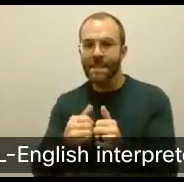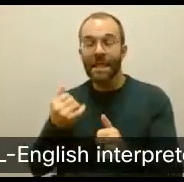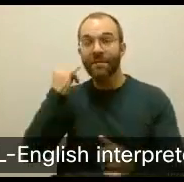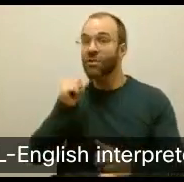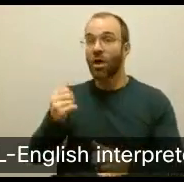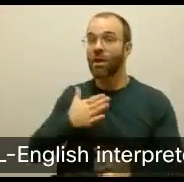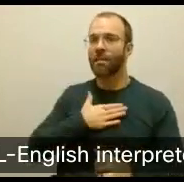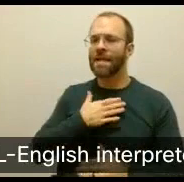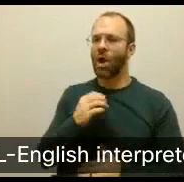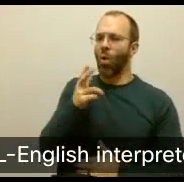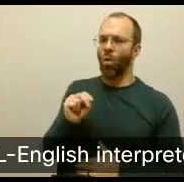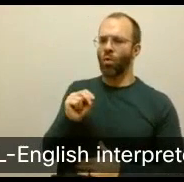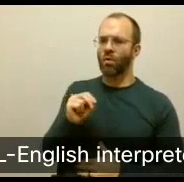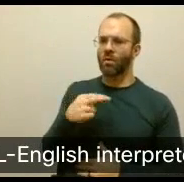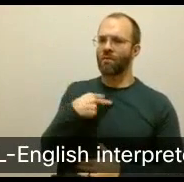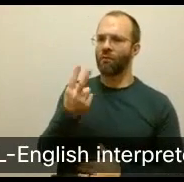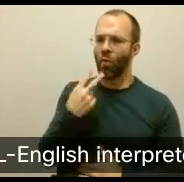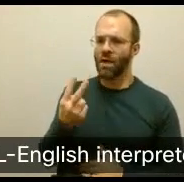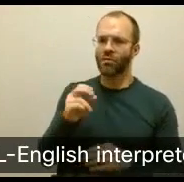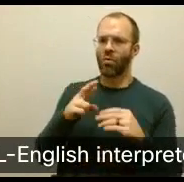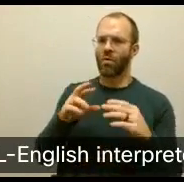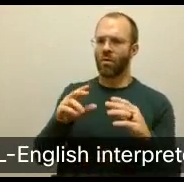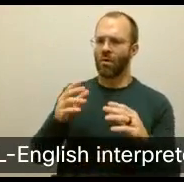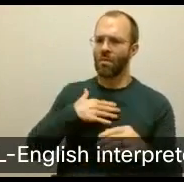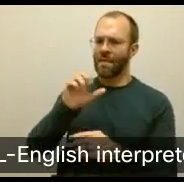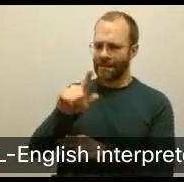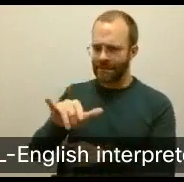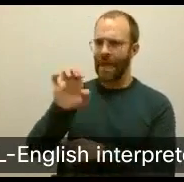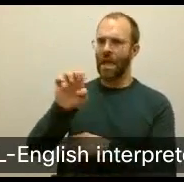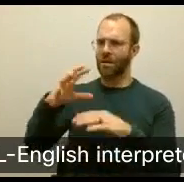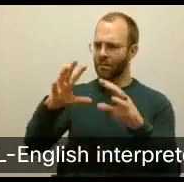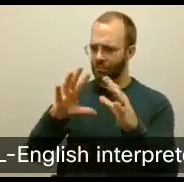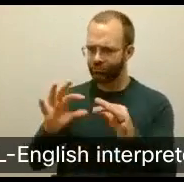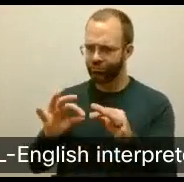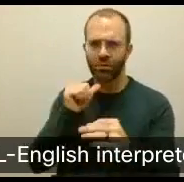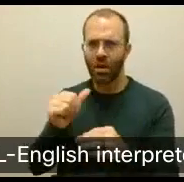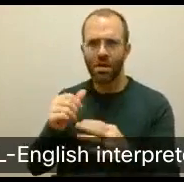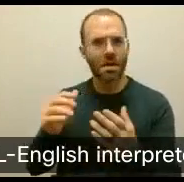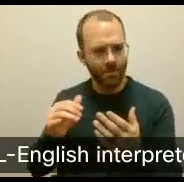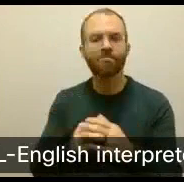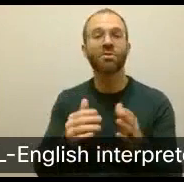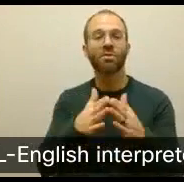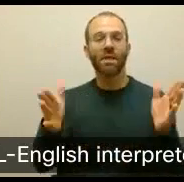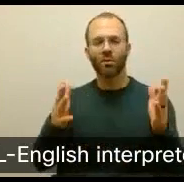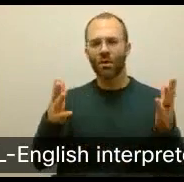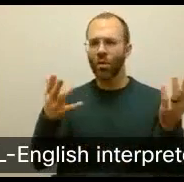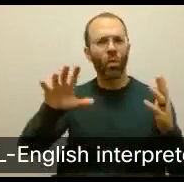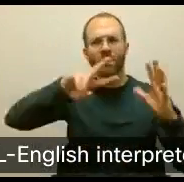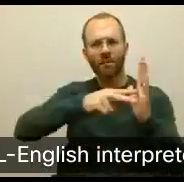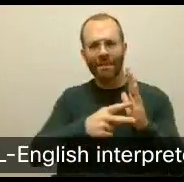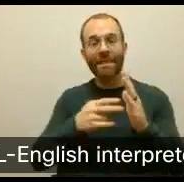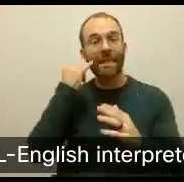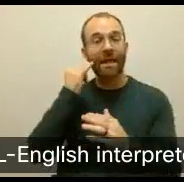own writing voice, in our own words. So just to give a general understanding here, Whenever we paraphrase